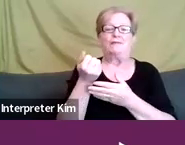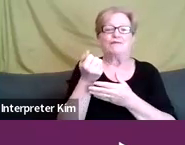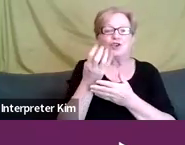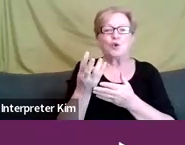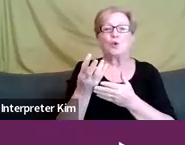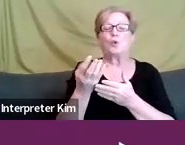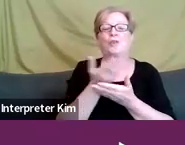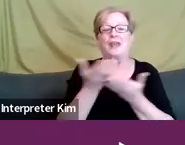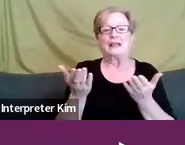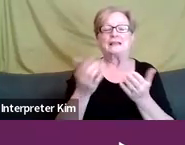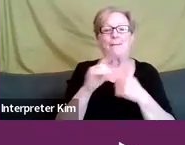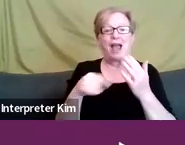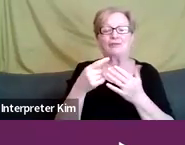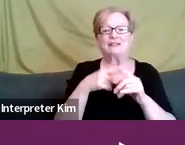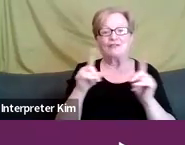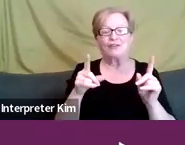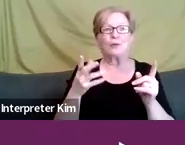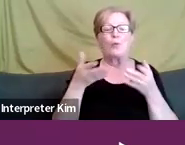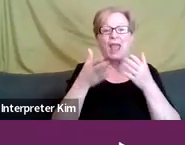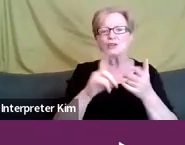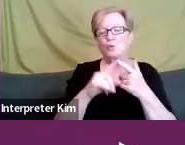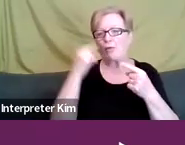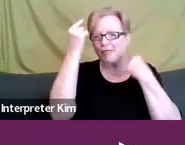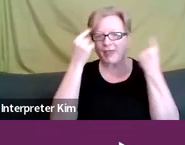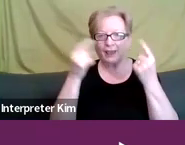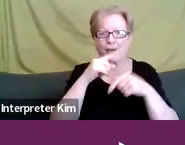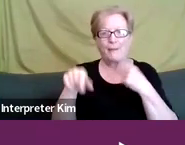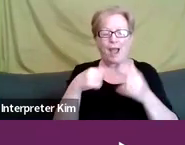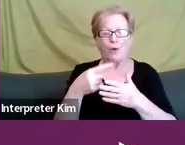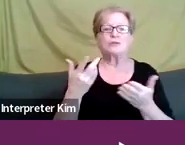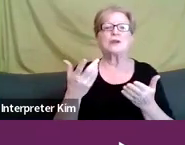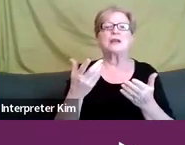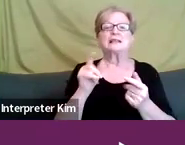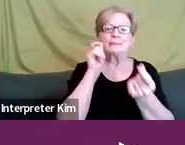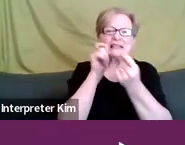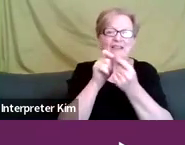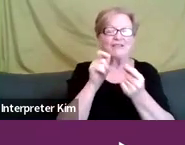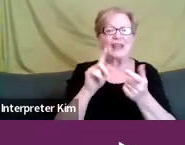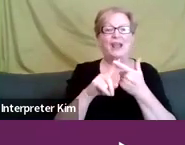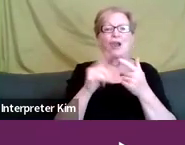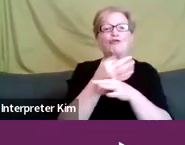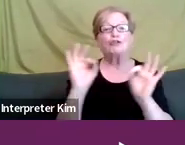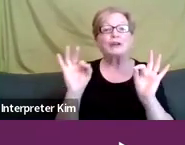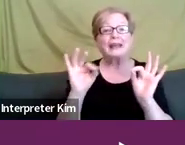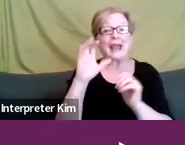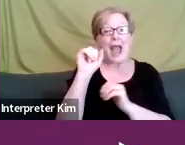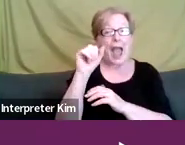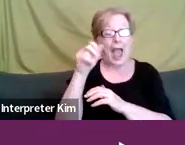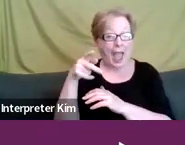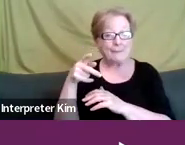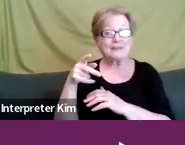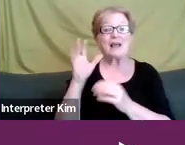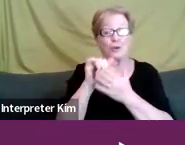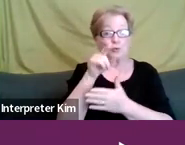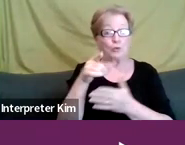areas to think about it, and I'm going to give you access to specific free apps that you can try